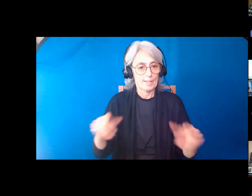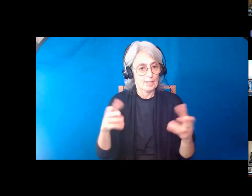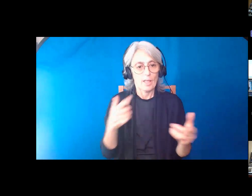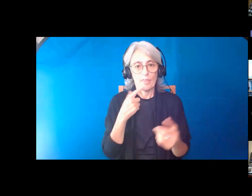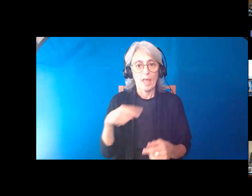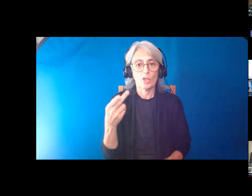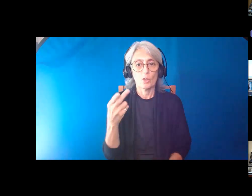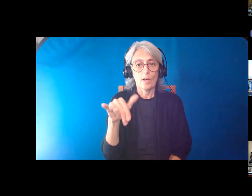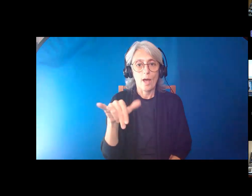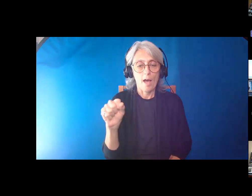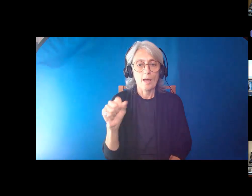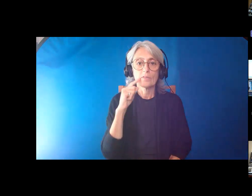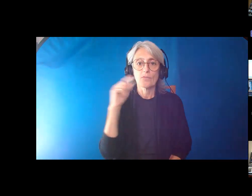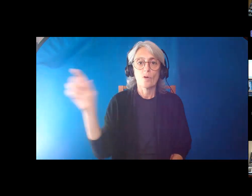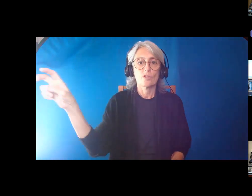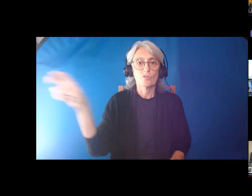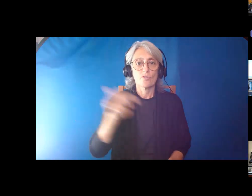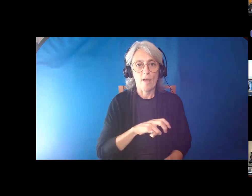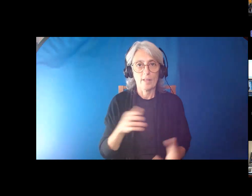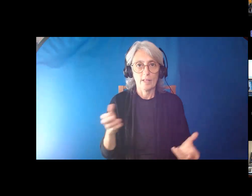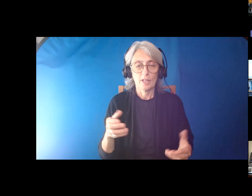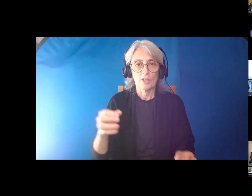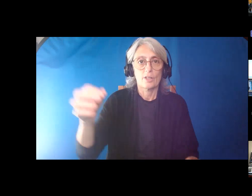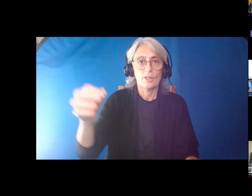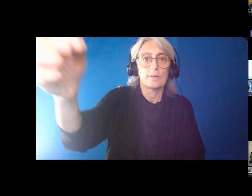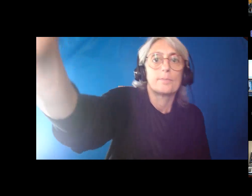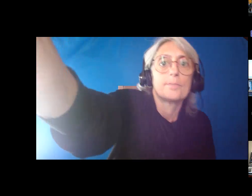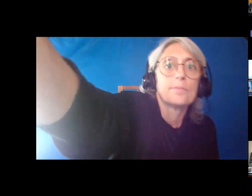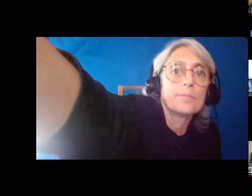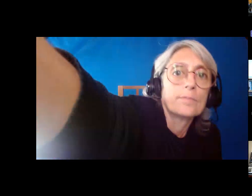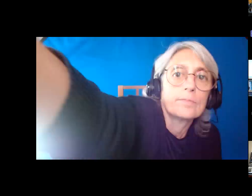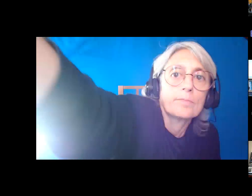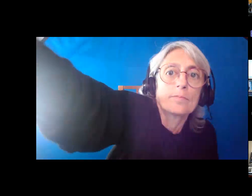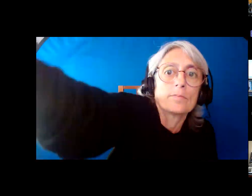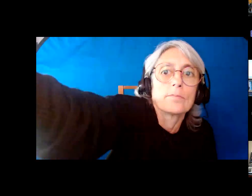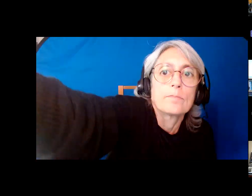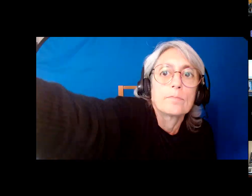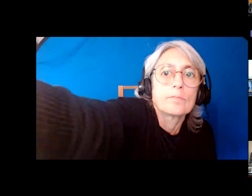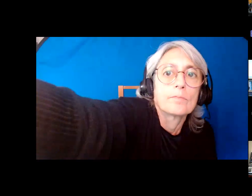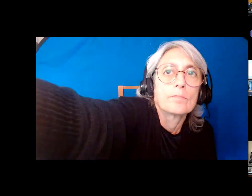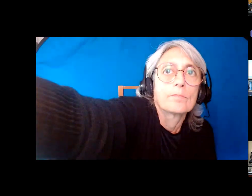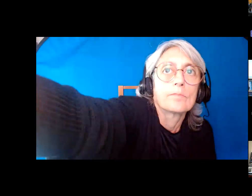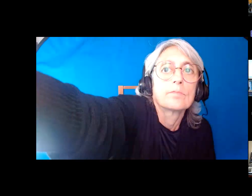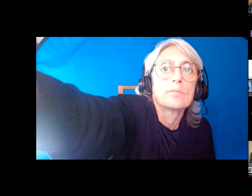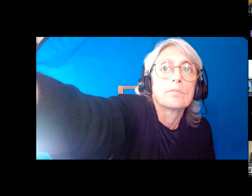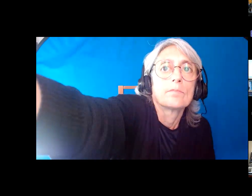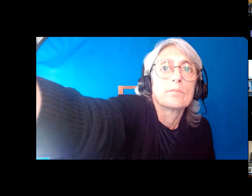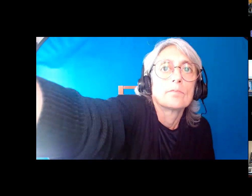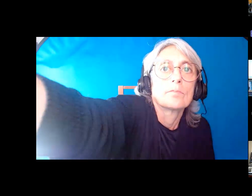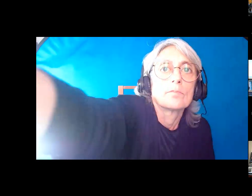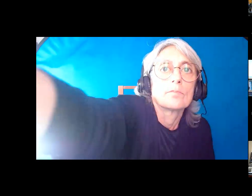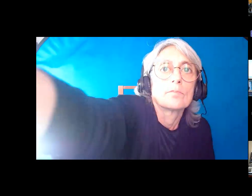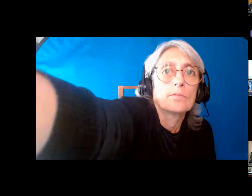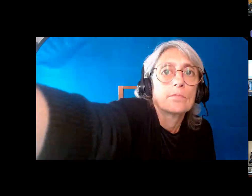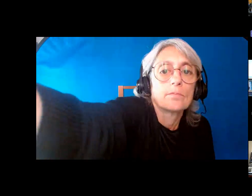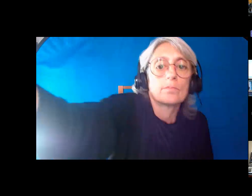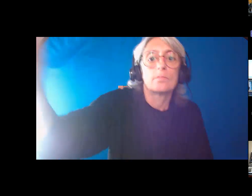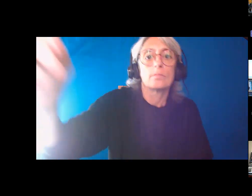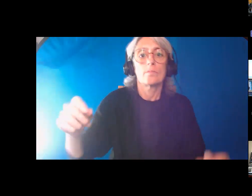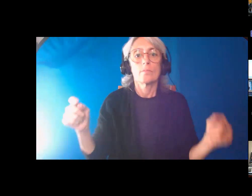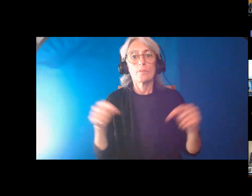making the trip here, wanting to not just learn about the things that are happening in our community, but taking the time to really